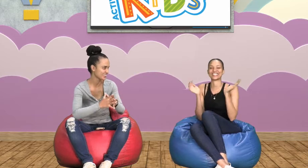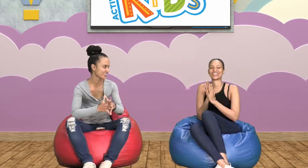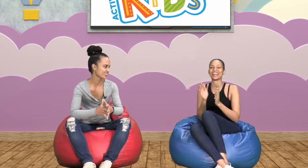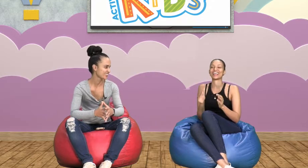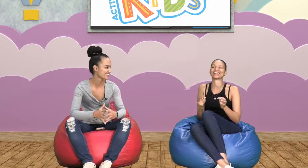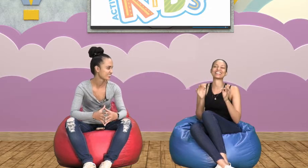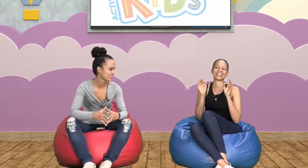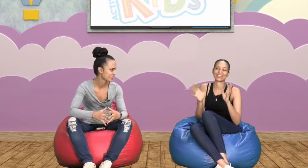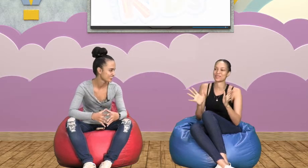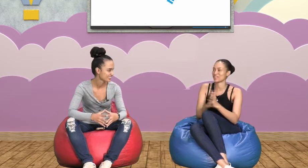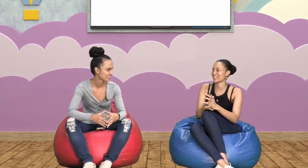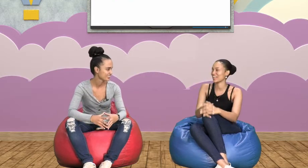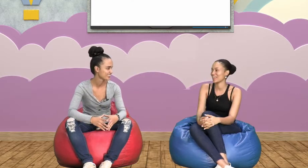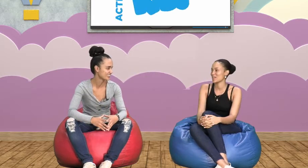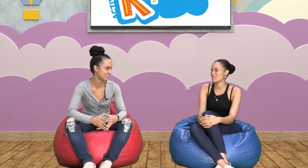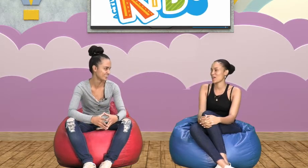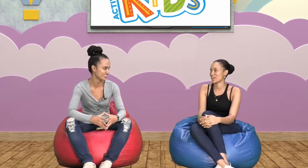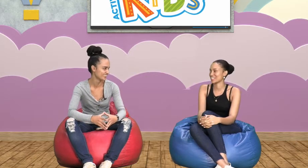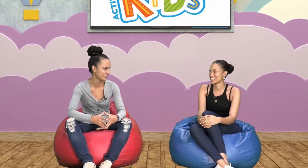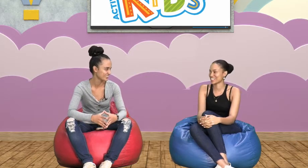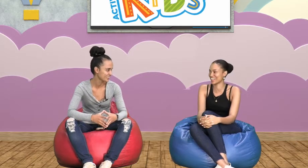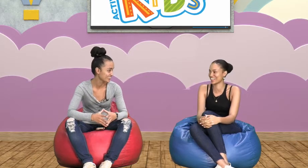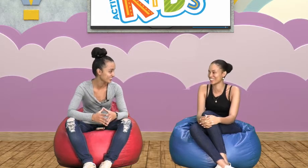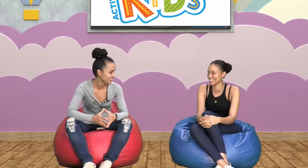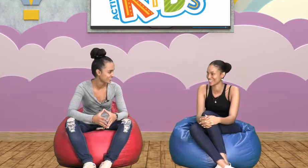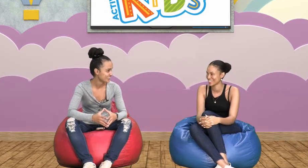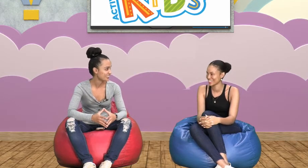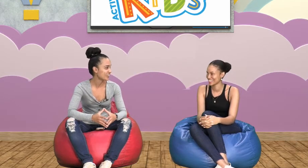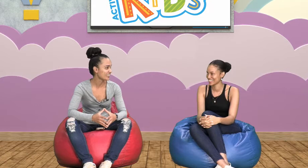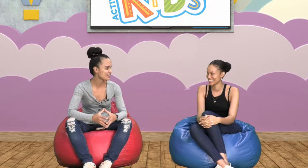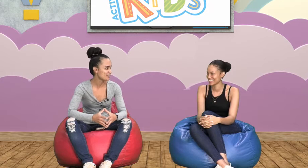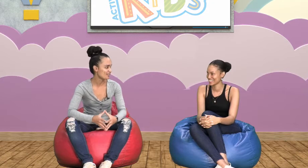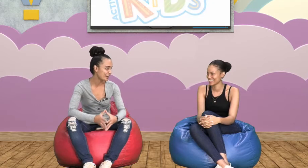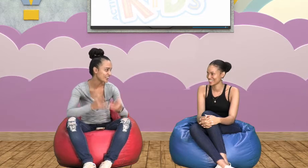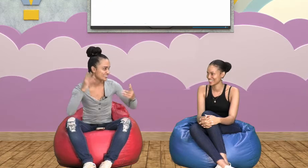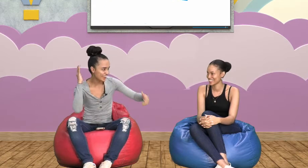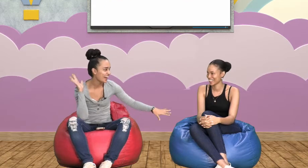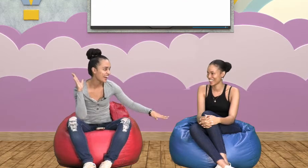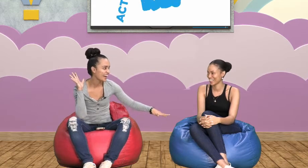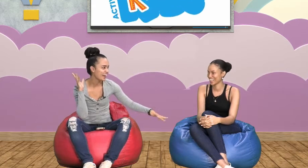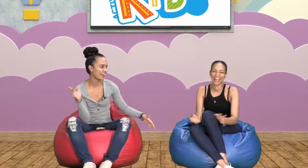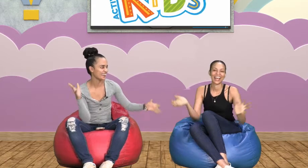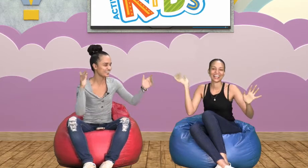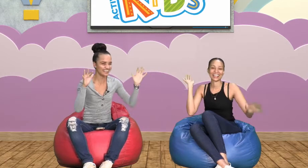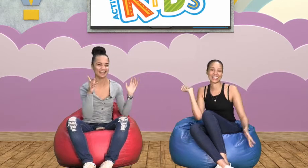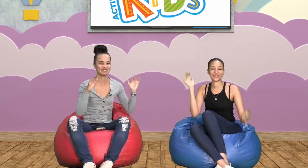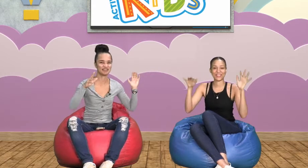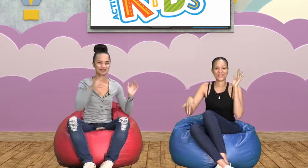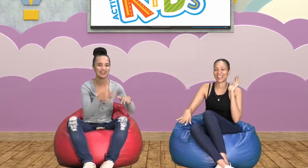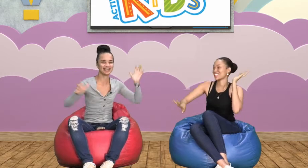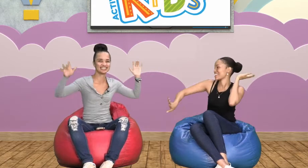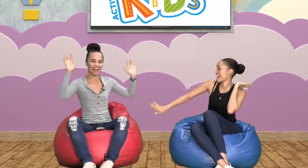I'm joking. I eat Gatsby burgers. Gatsby burgers, hi.